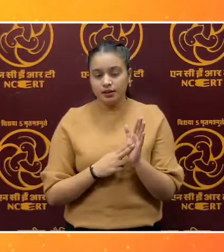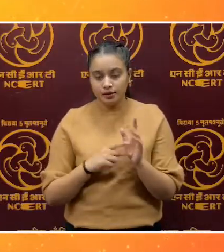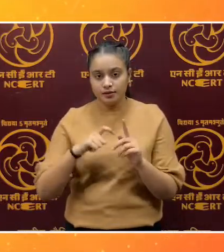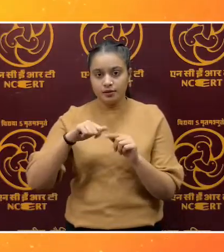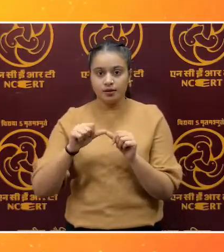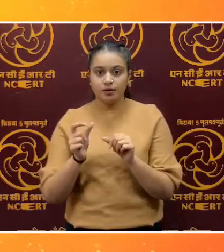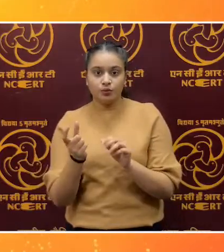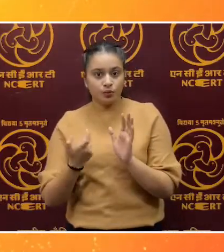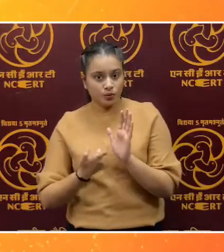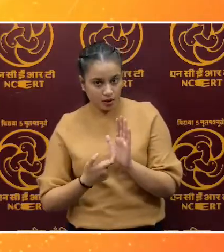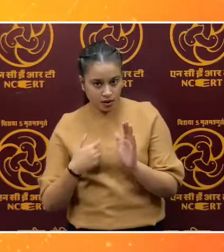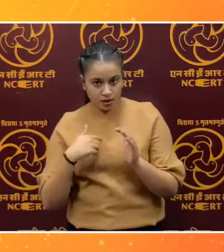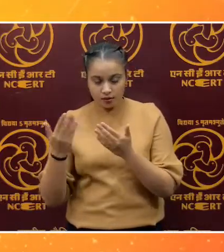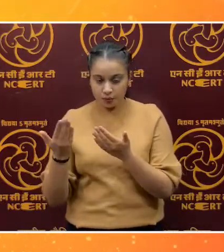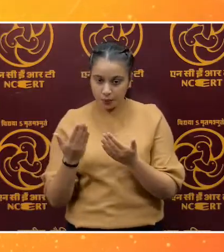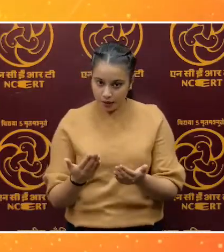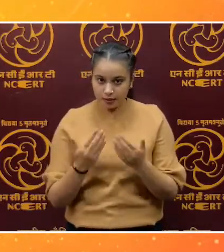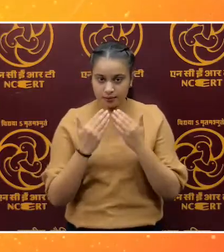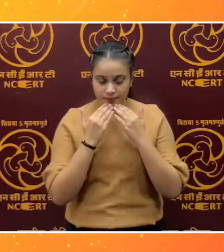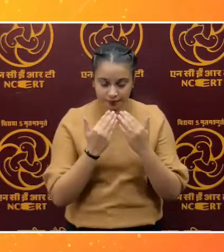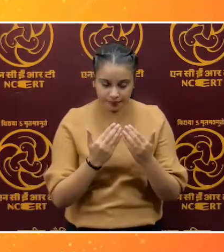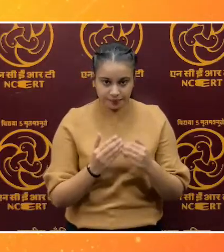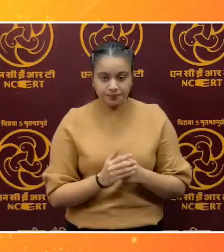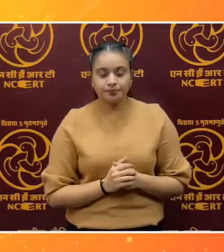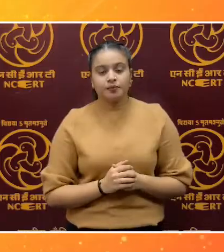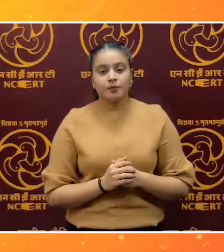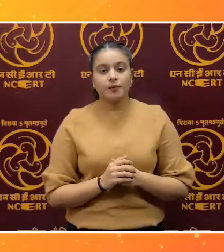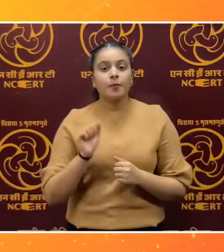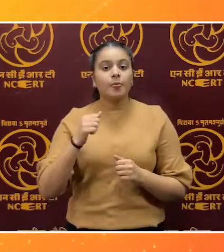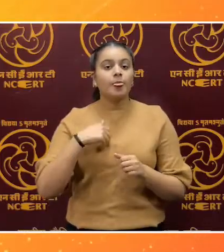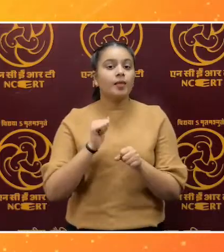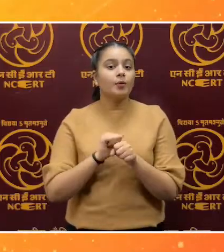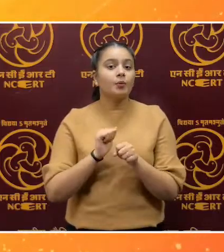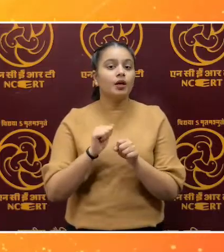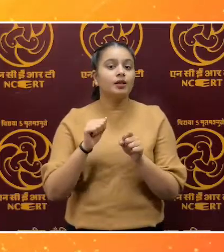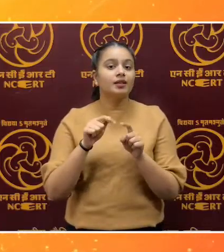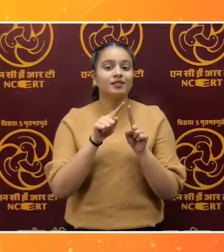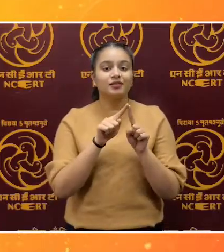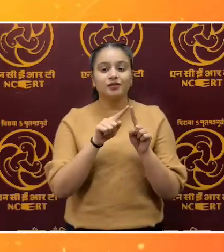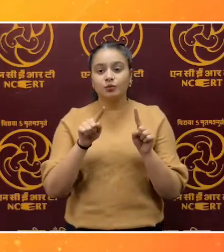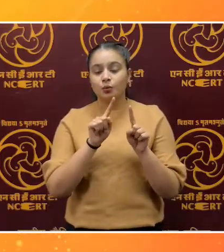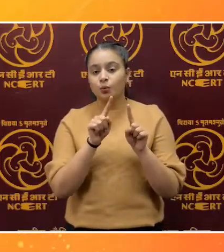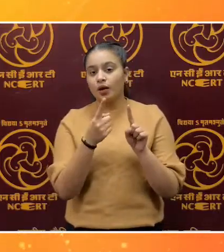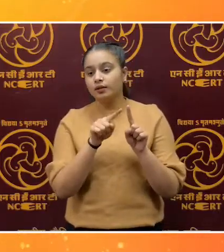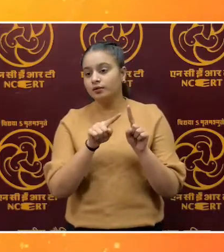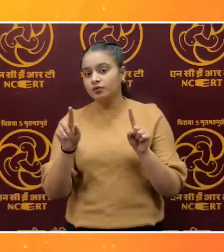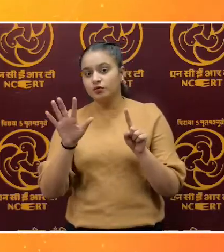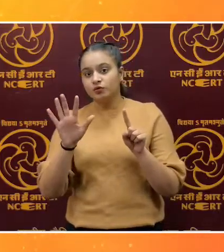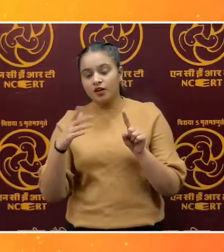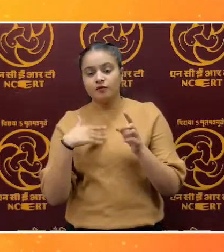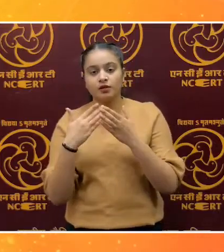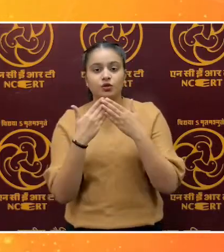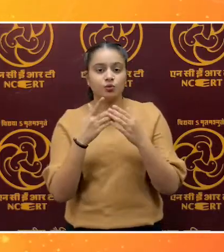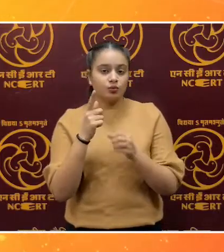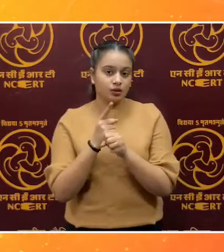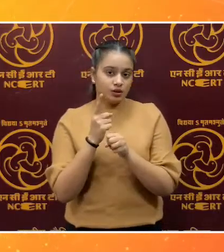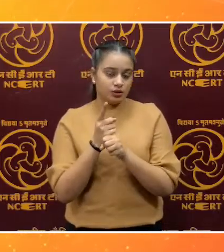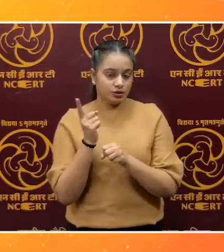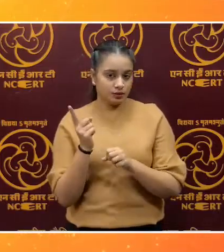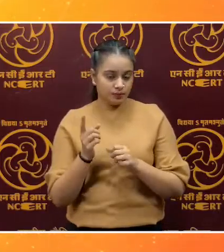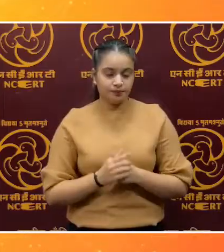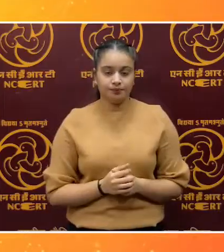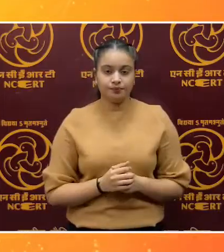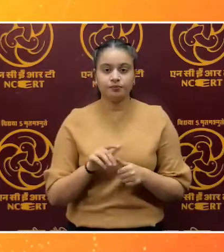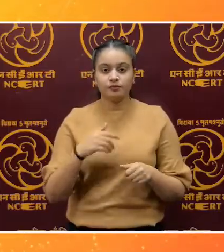well. Thank you Tanvi. Thank you, ma'am. Ma'am is a primary teacher from Mount Carmel School, Dwarka. So, let's begin